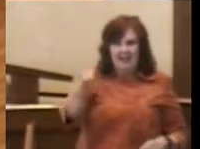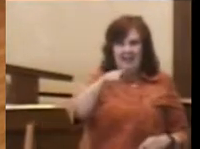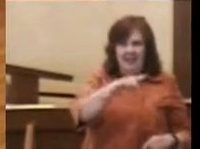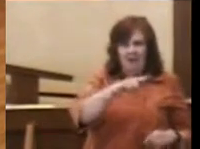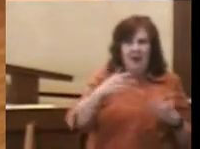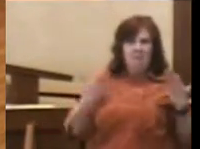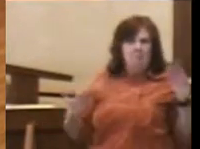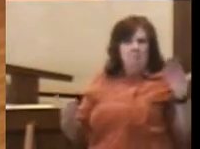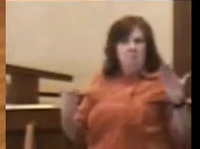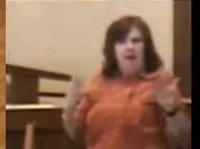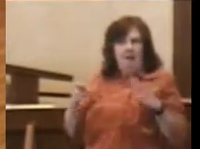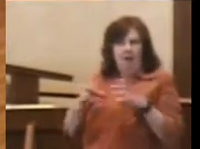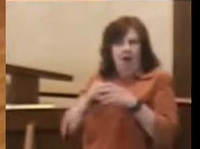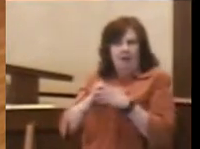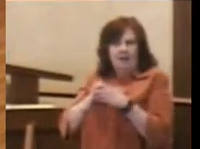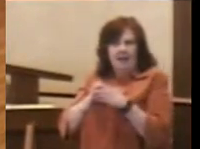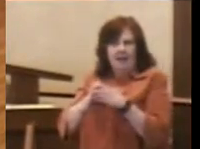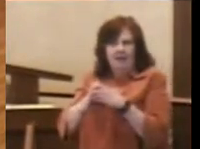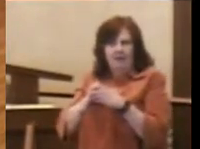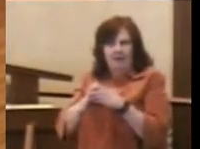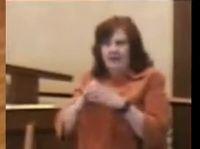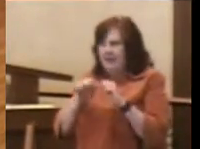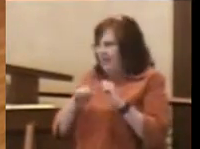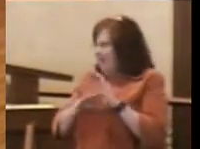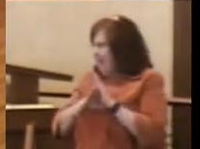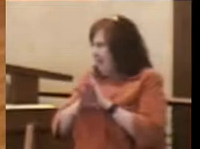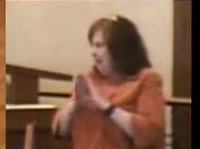maybe all together those followers can come up with